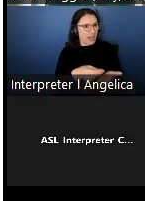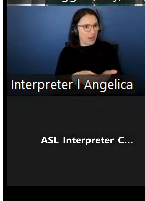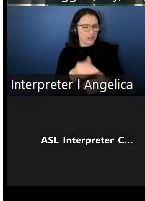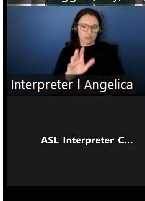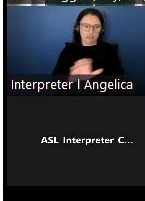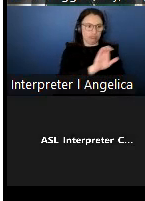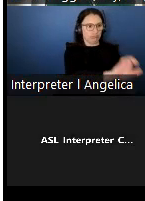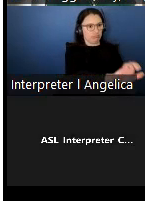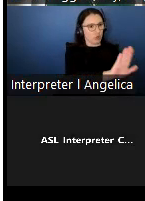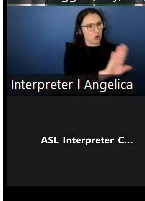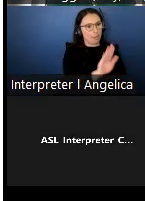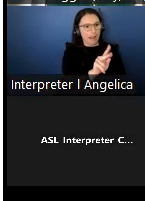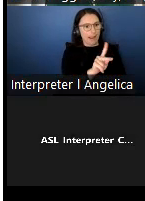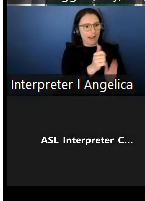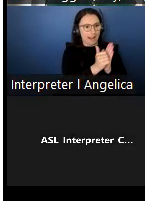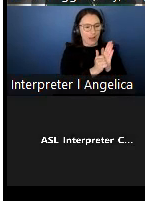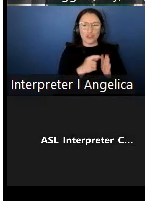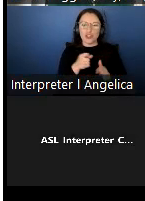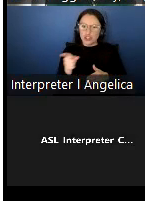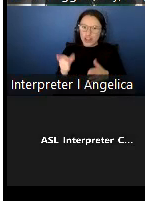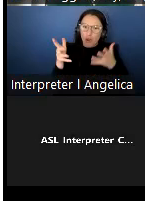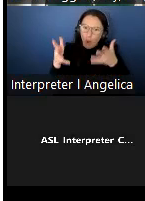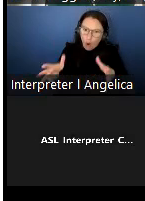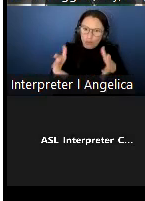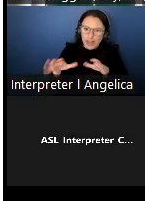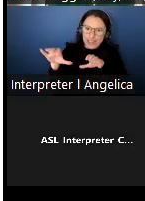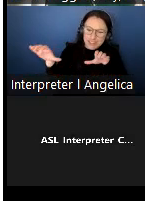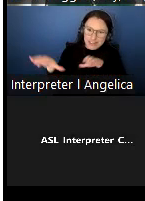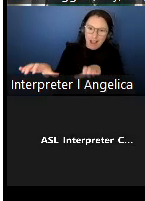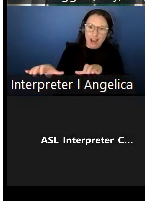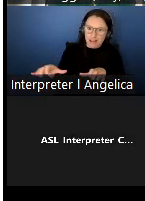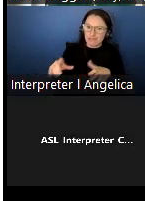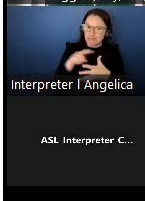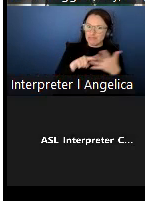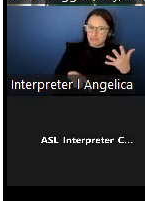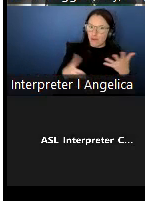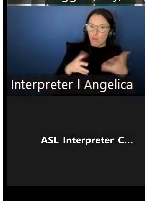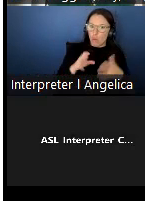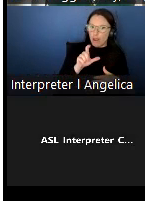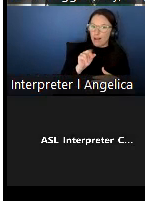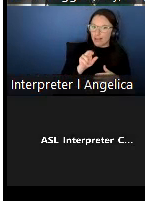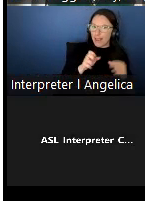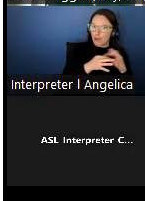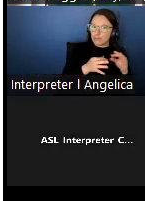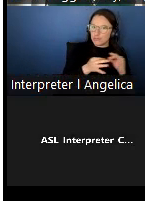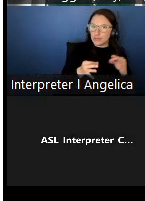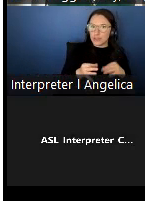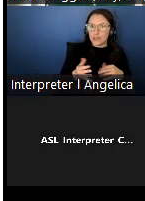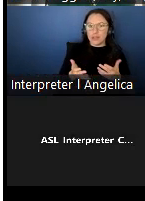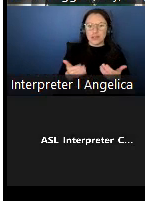account. So she had already done some of these things that Claire had talked about. And so I think it's just and so she had